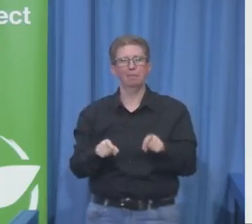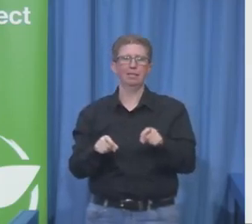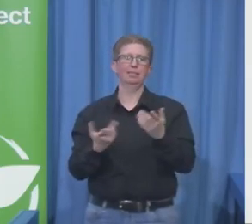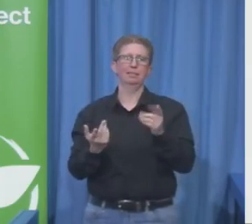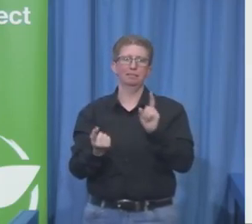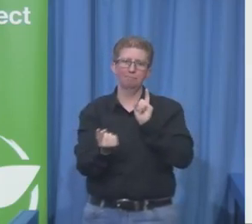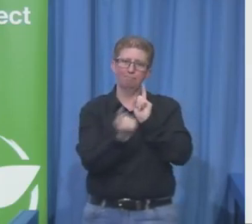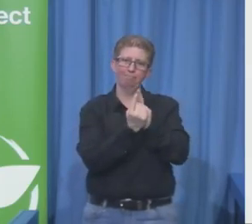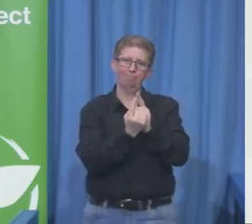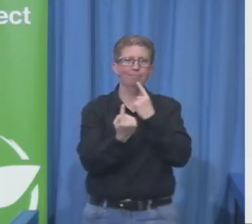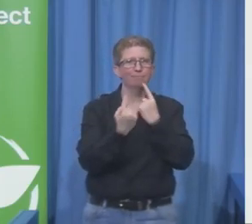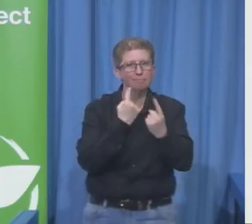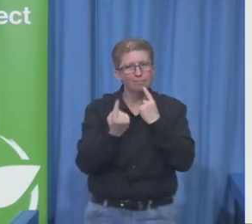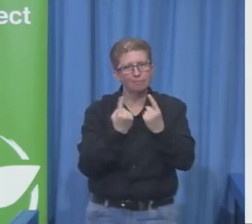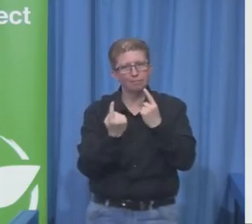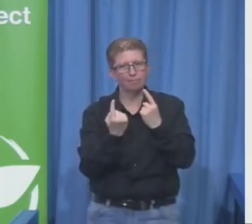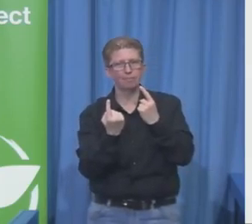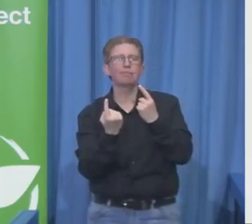Thank you.